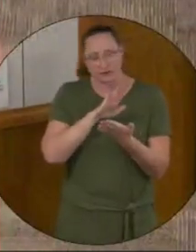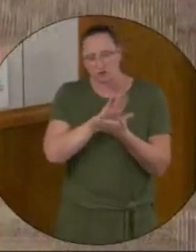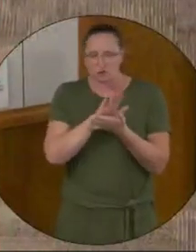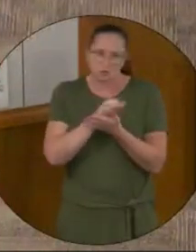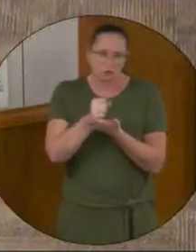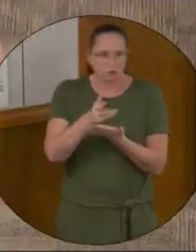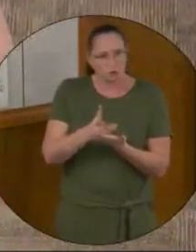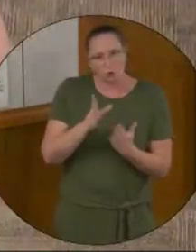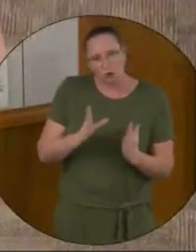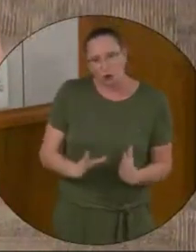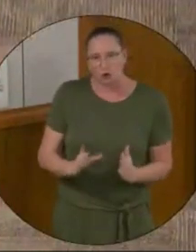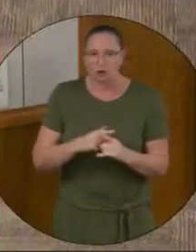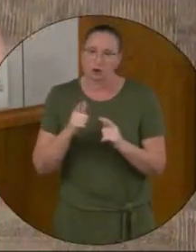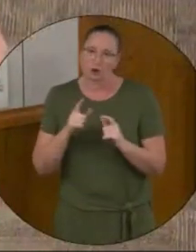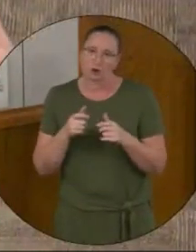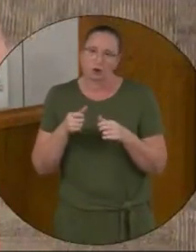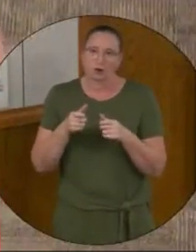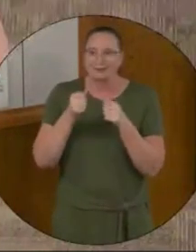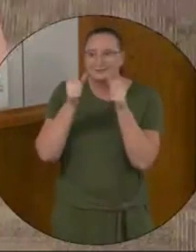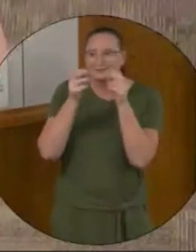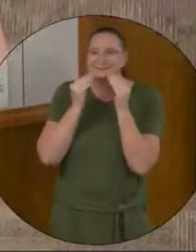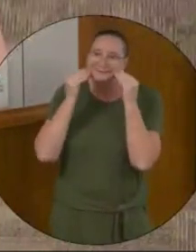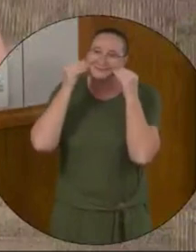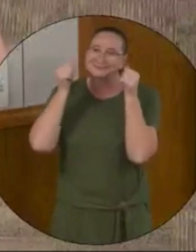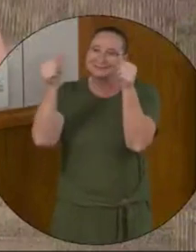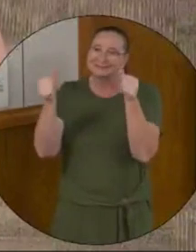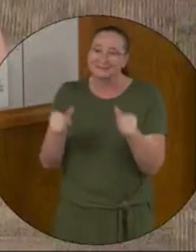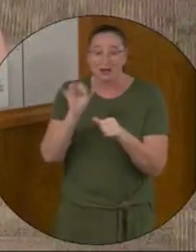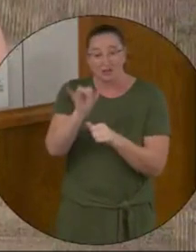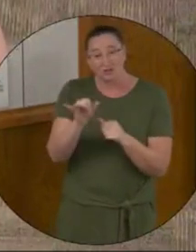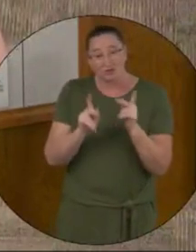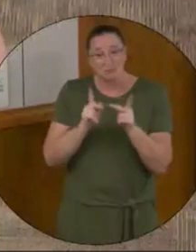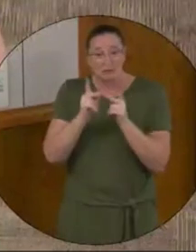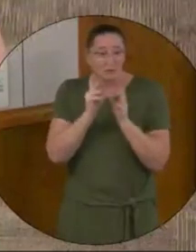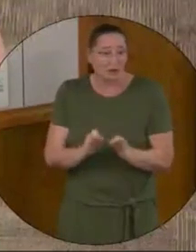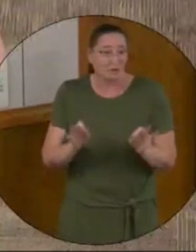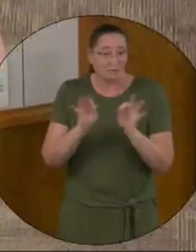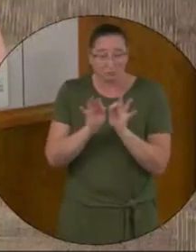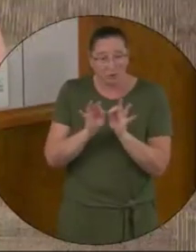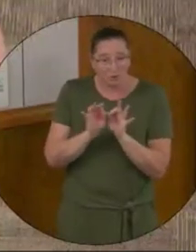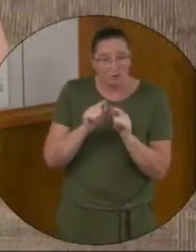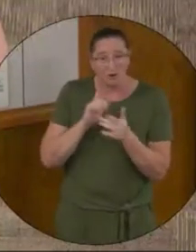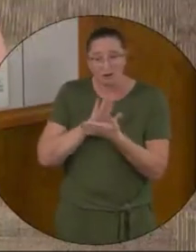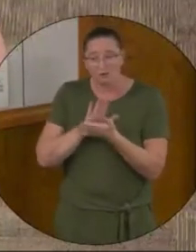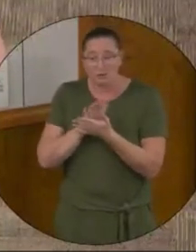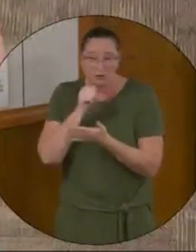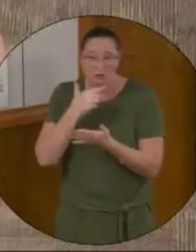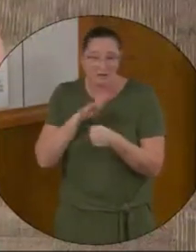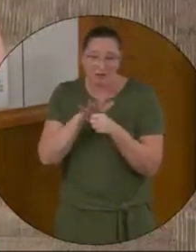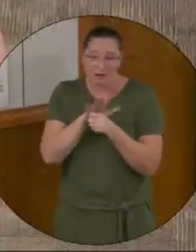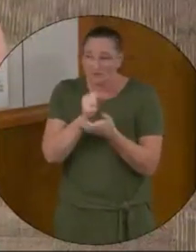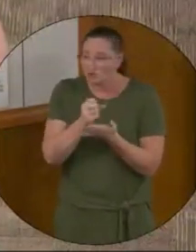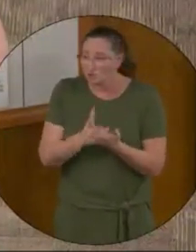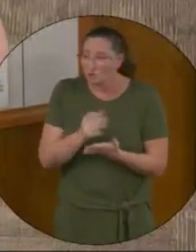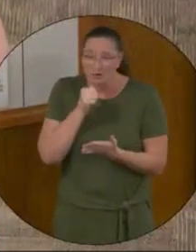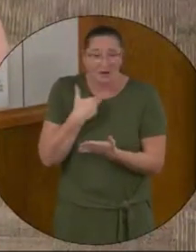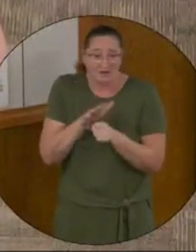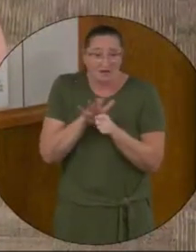You're putting pictures of people smiling. Those people are very important to our schools. We don't have enough social workers. We don't have enough of